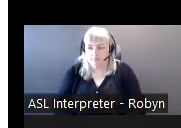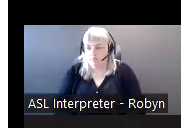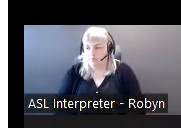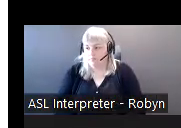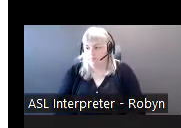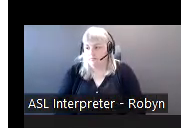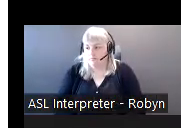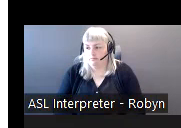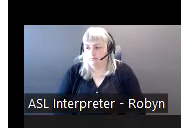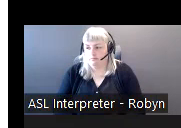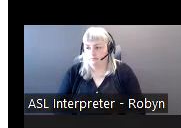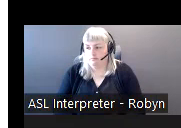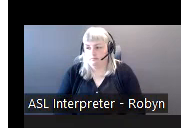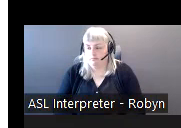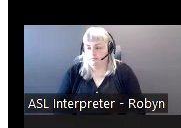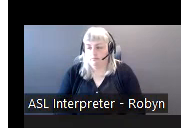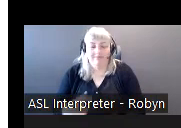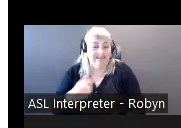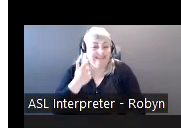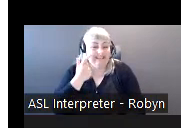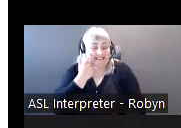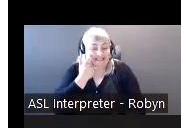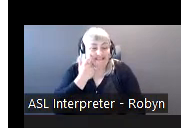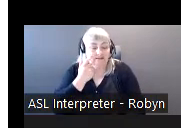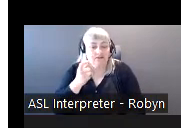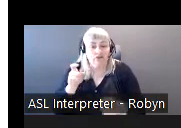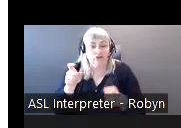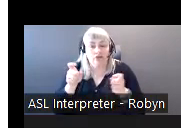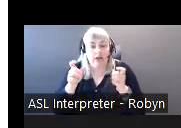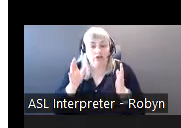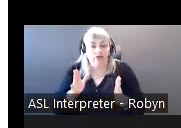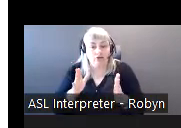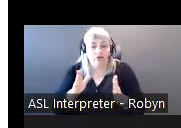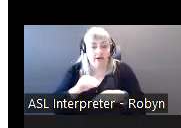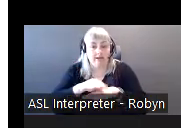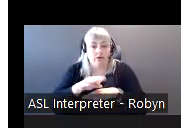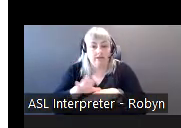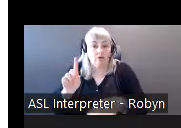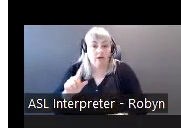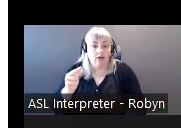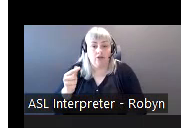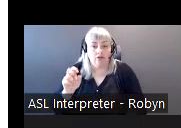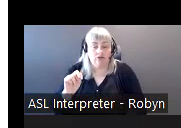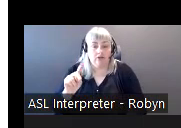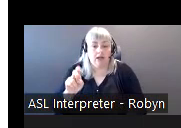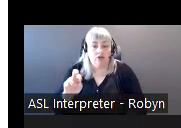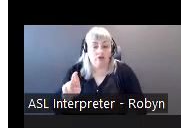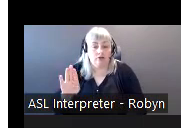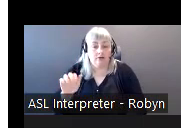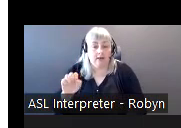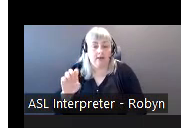I just finished being a director of counseling at a gender-based violence agency for almost